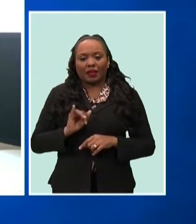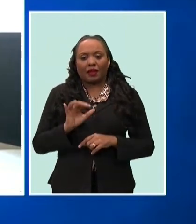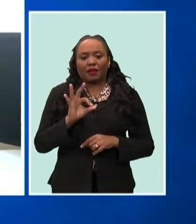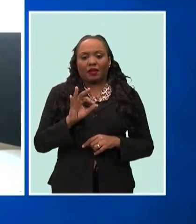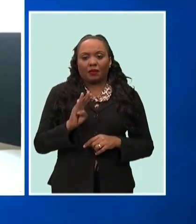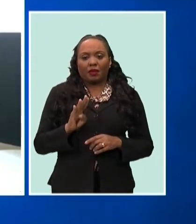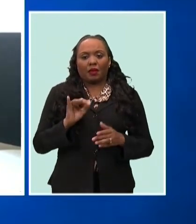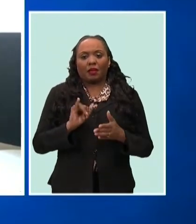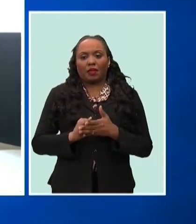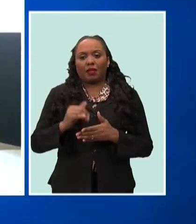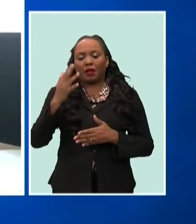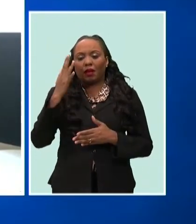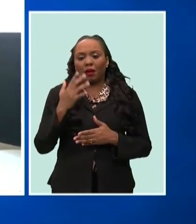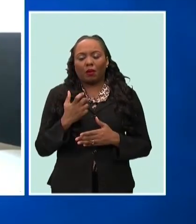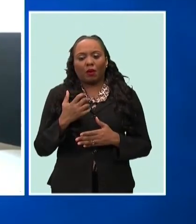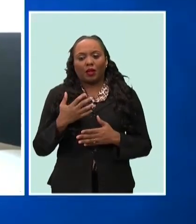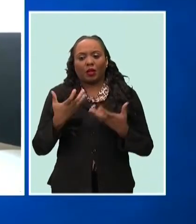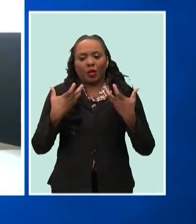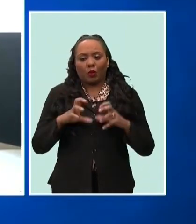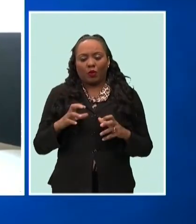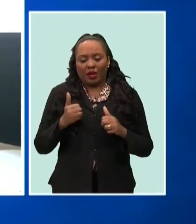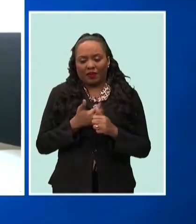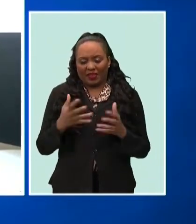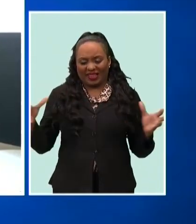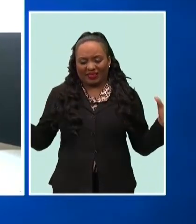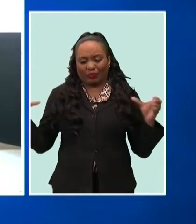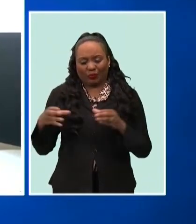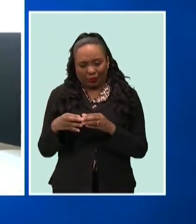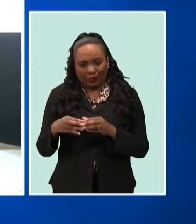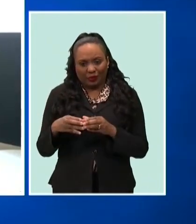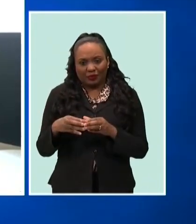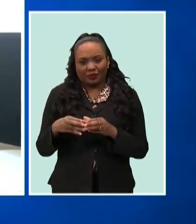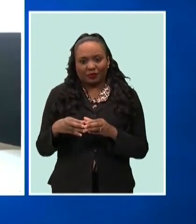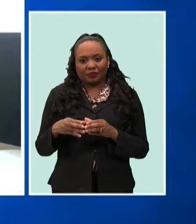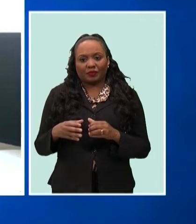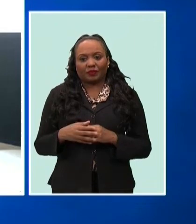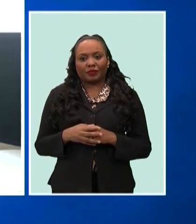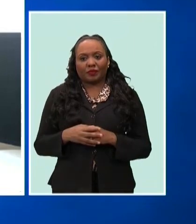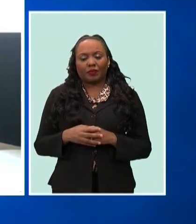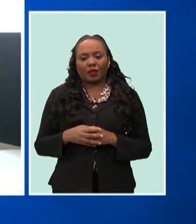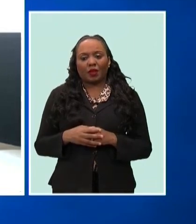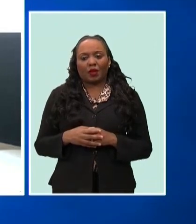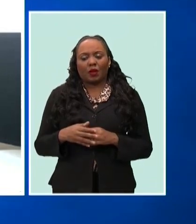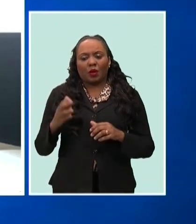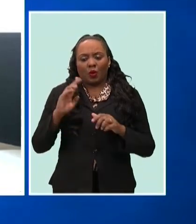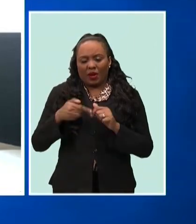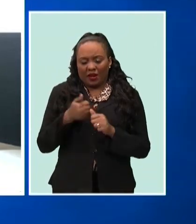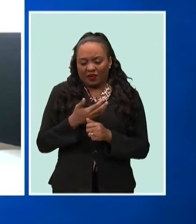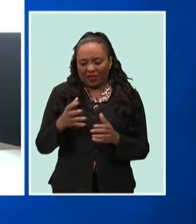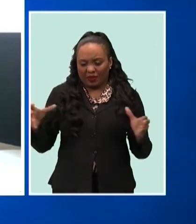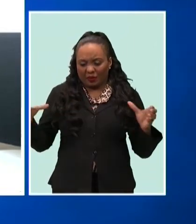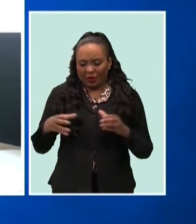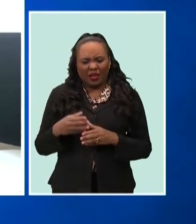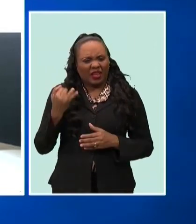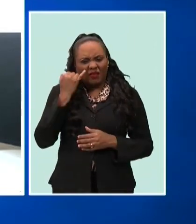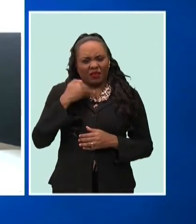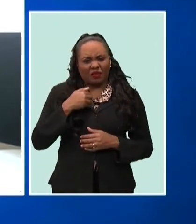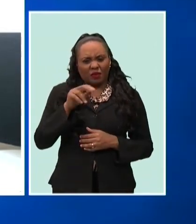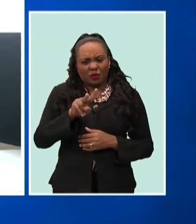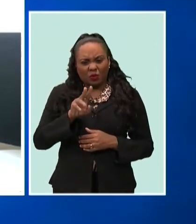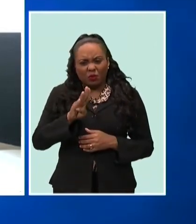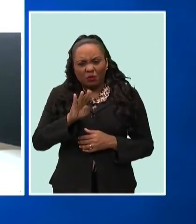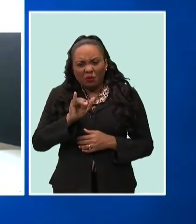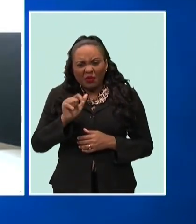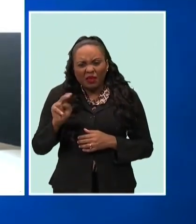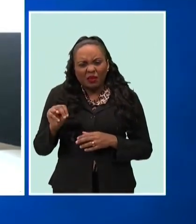why decentralization is so important. This is why centralization is such a problem, because if you have 2 billion people and